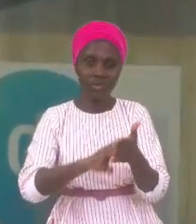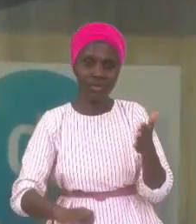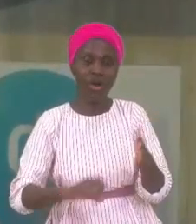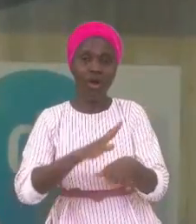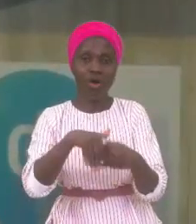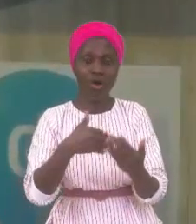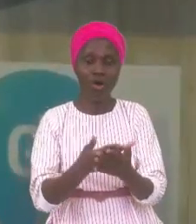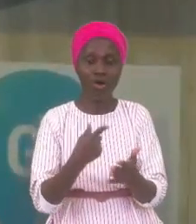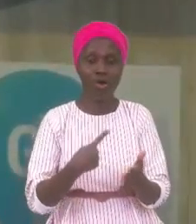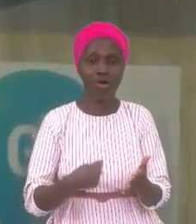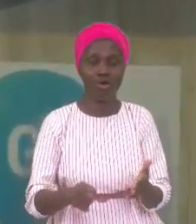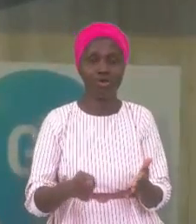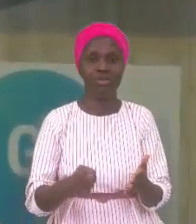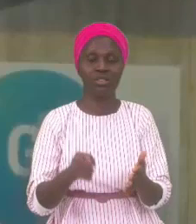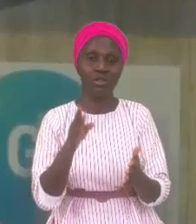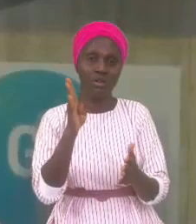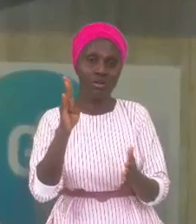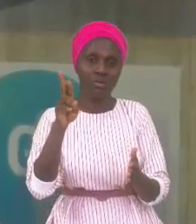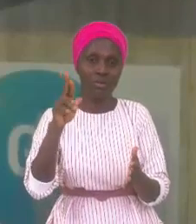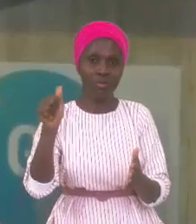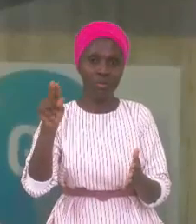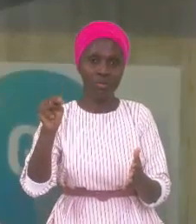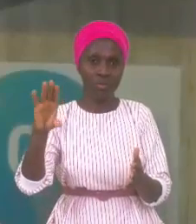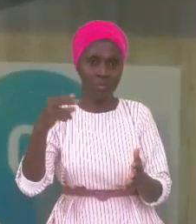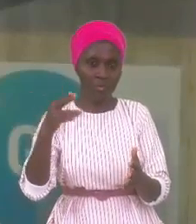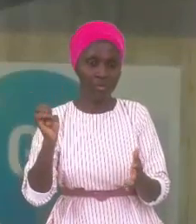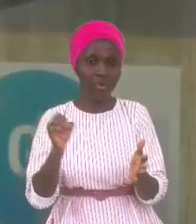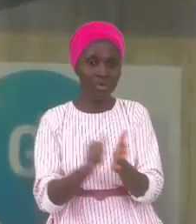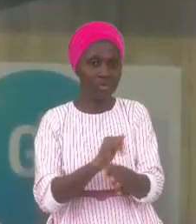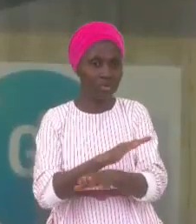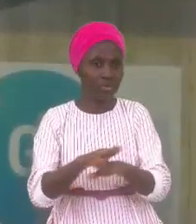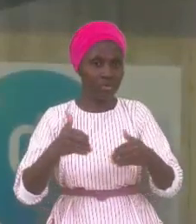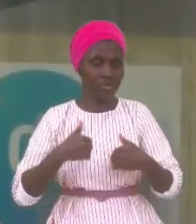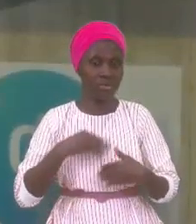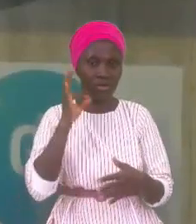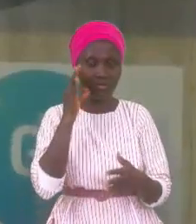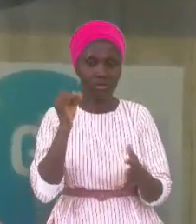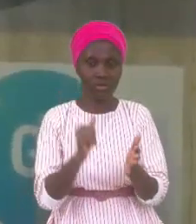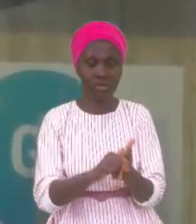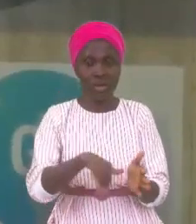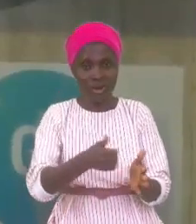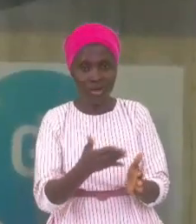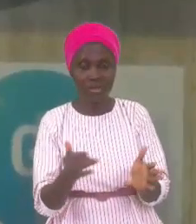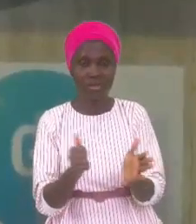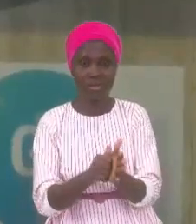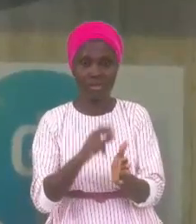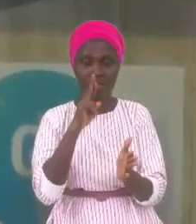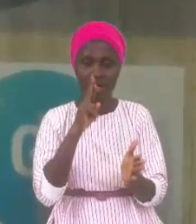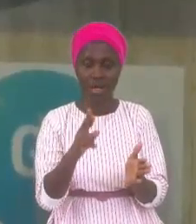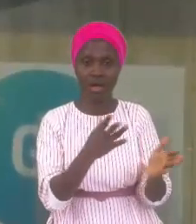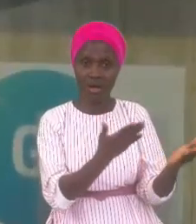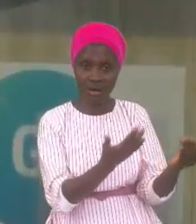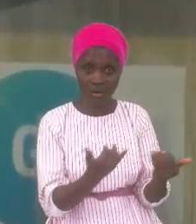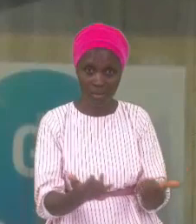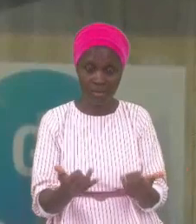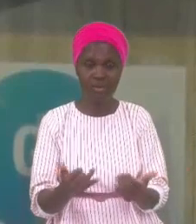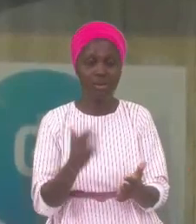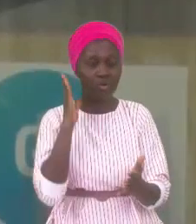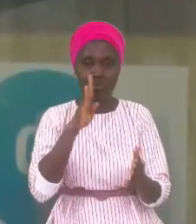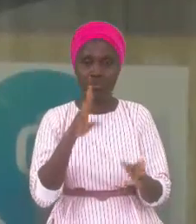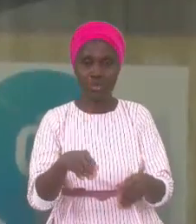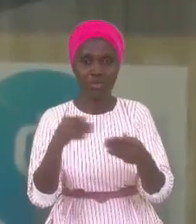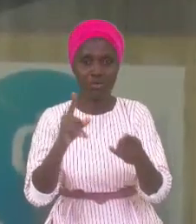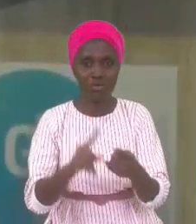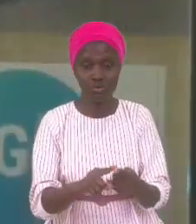all the things available will be for those who are bearing fruit. And every branch that beareth fruit,